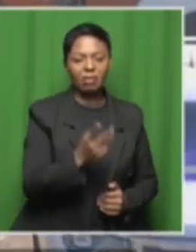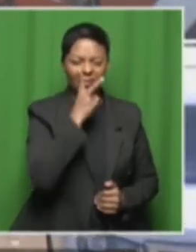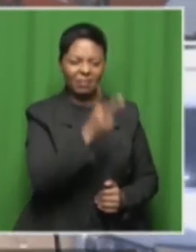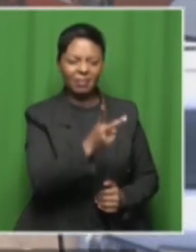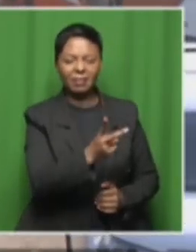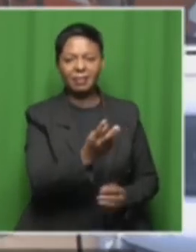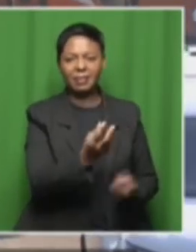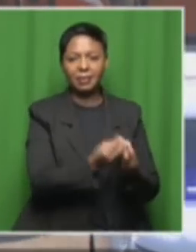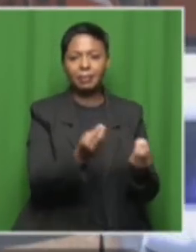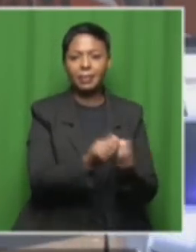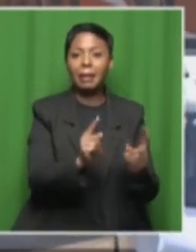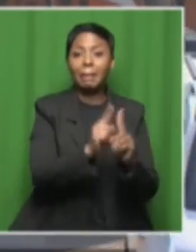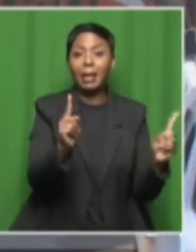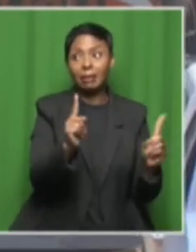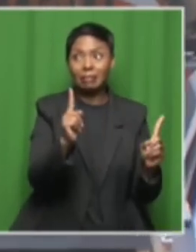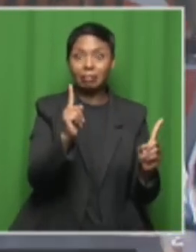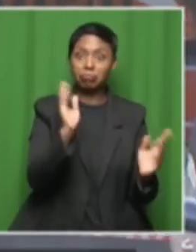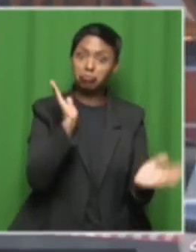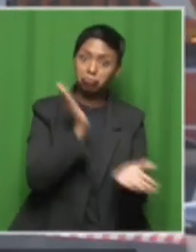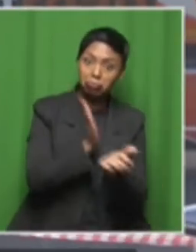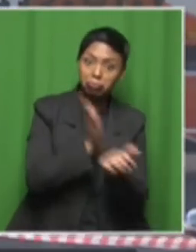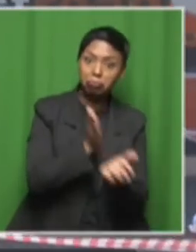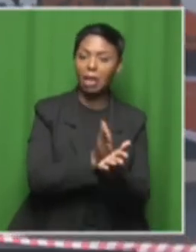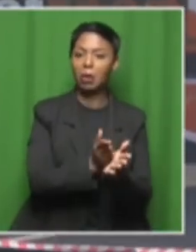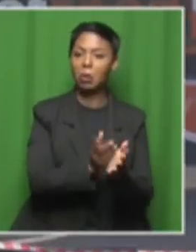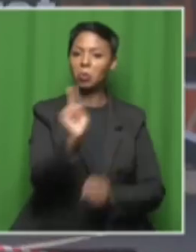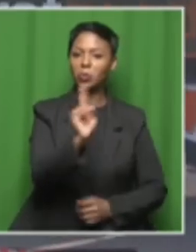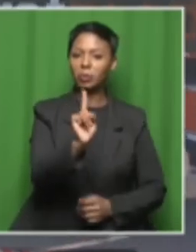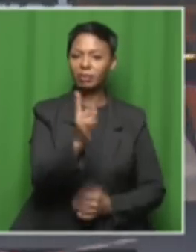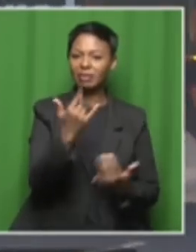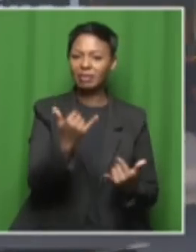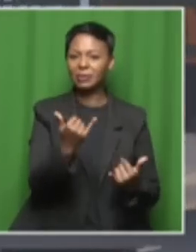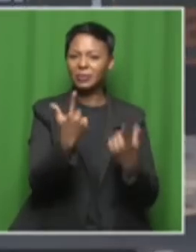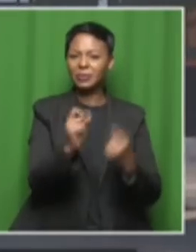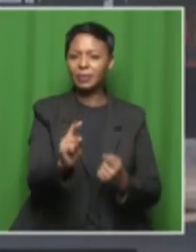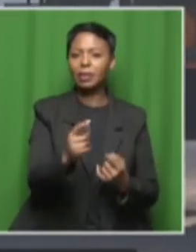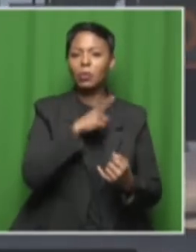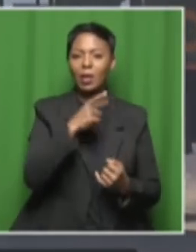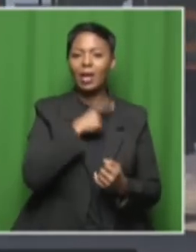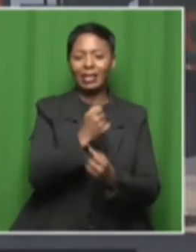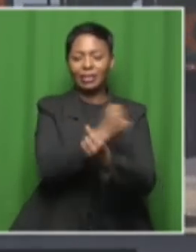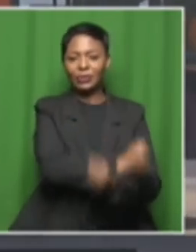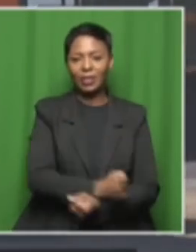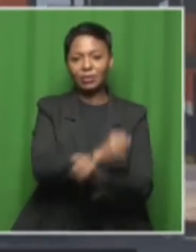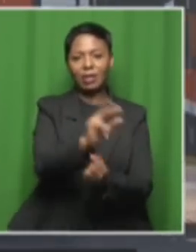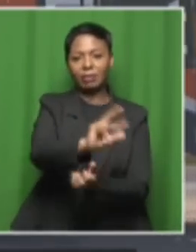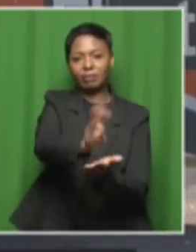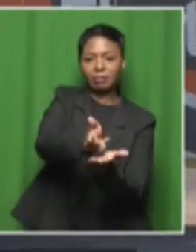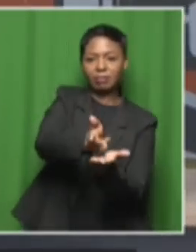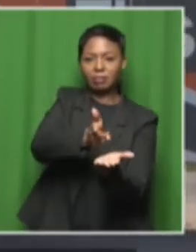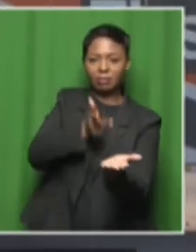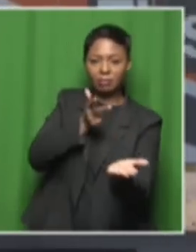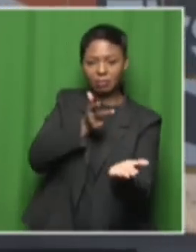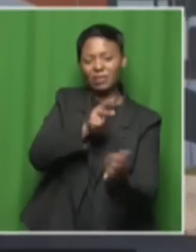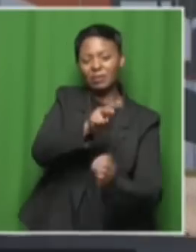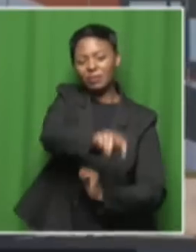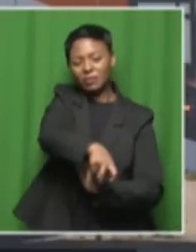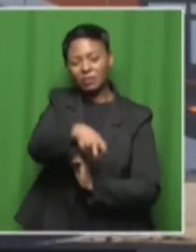cannot tell you exactly what this heavy tow truck is pulling. But from the visuals that you can see on your